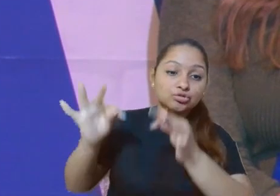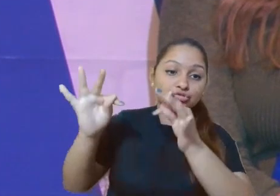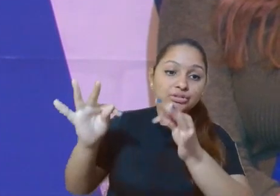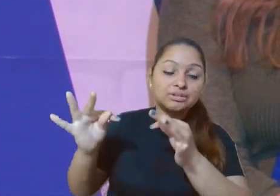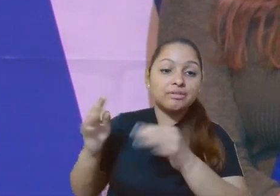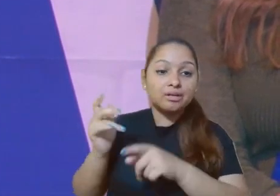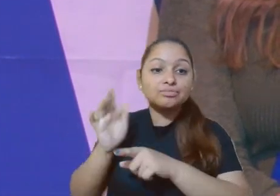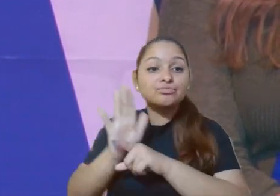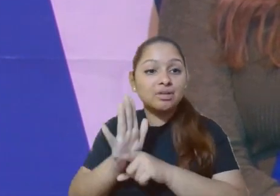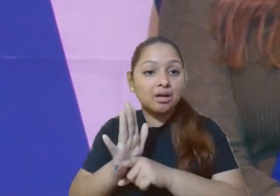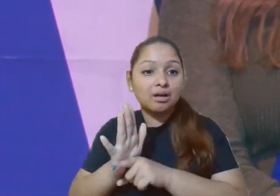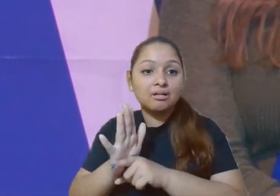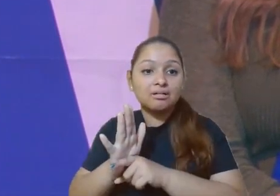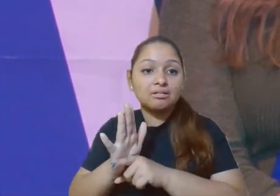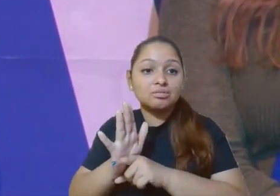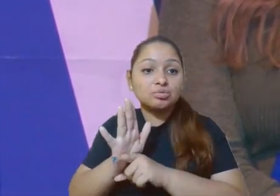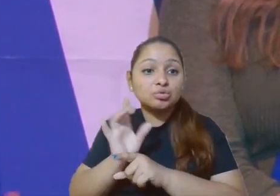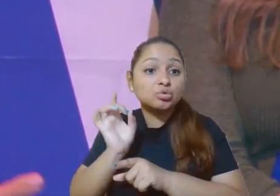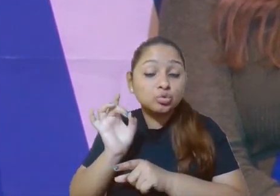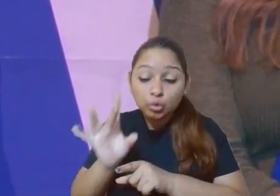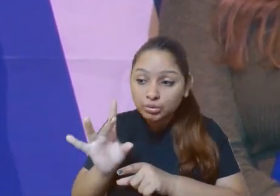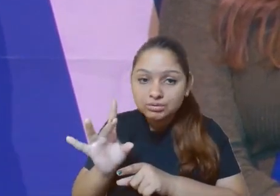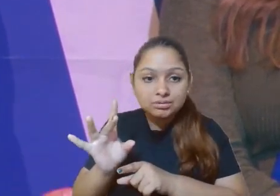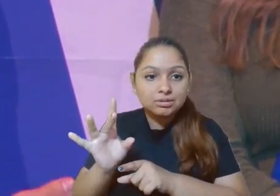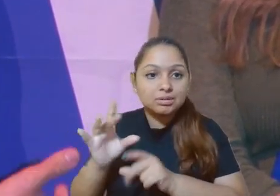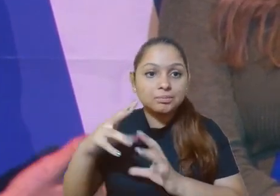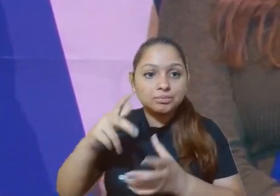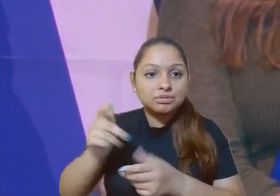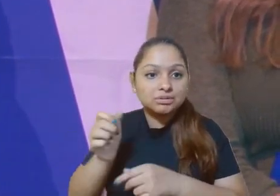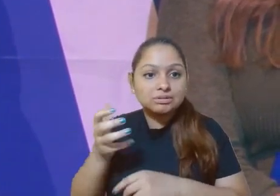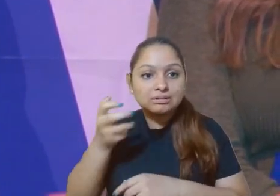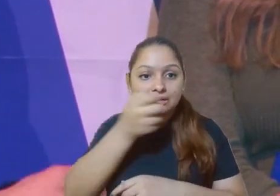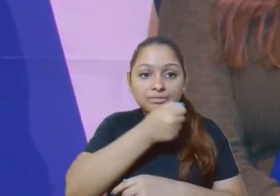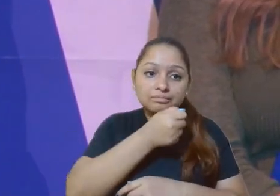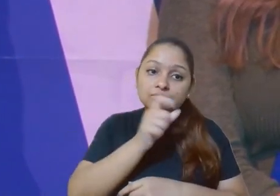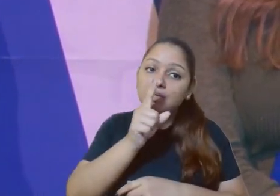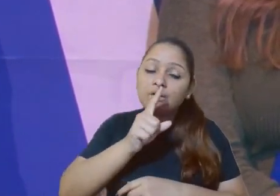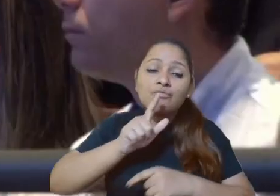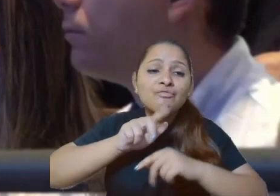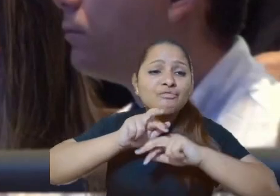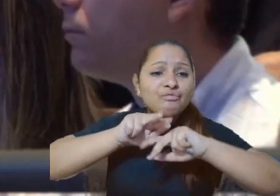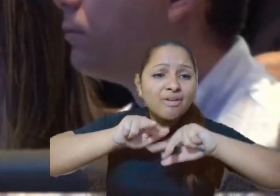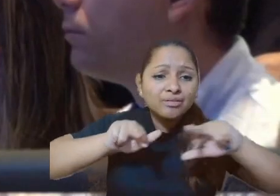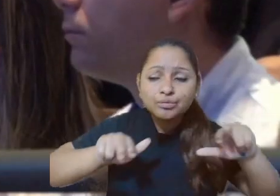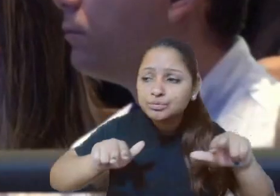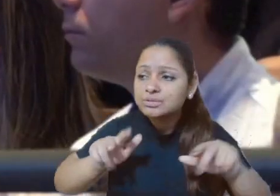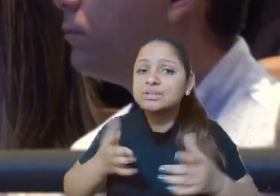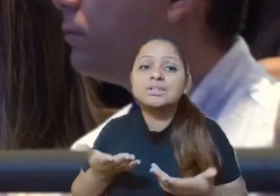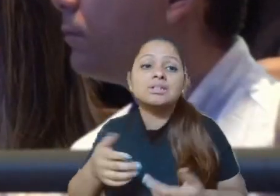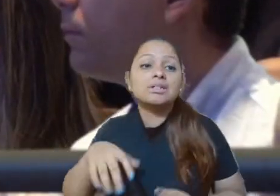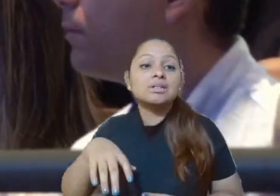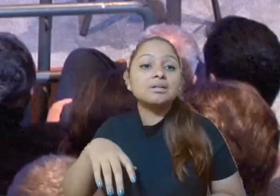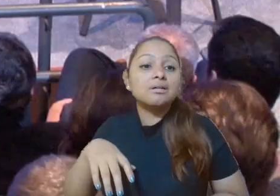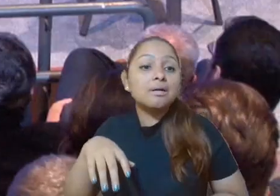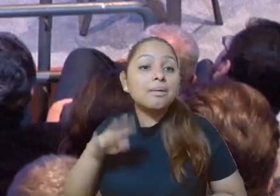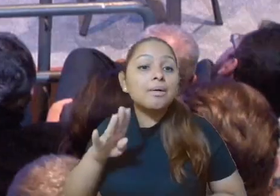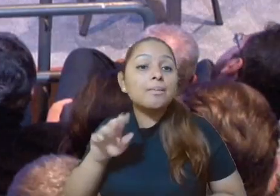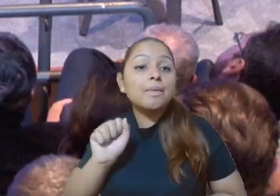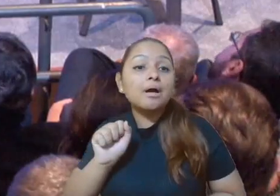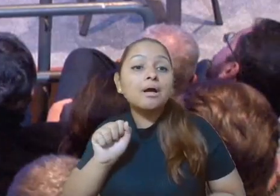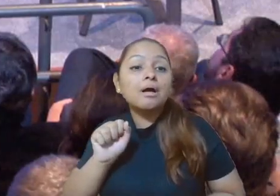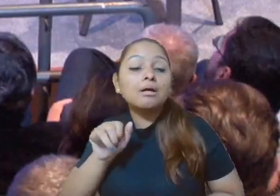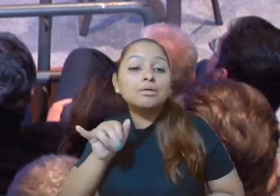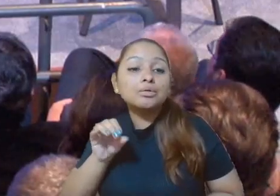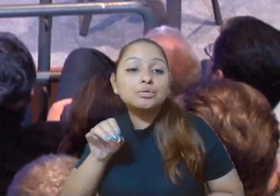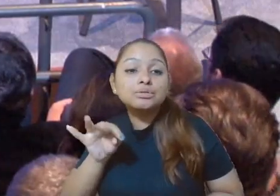It's not just that. There are a number of things that need to be connected. We need the hard tech, the biotech, with